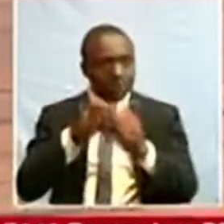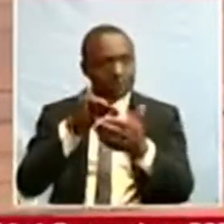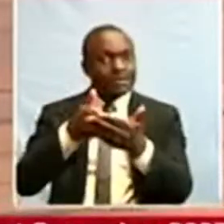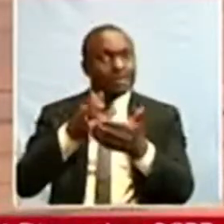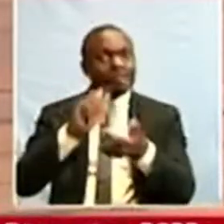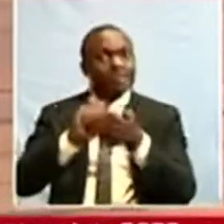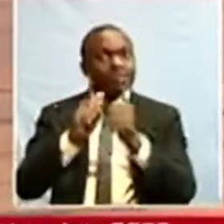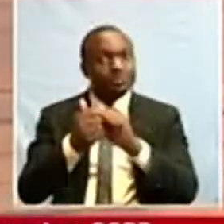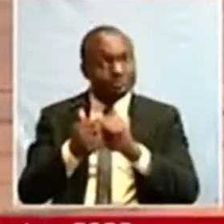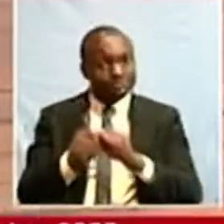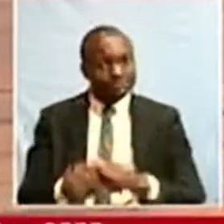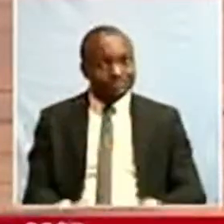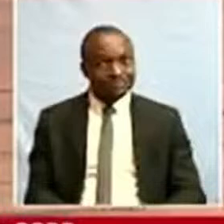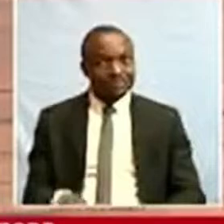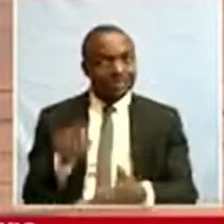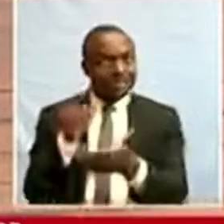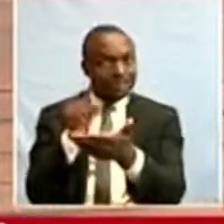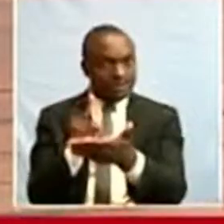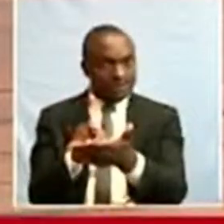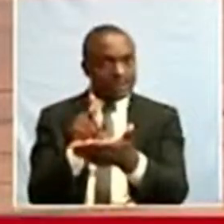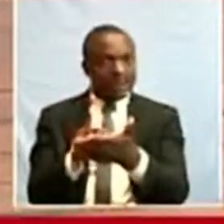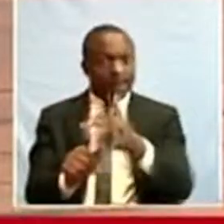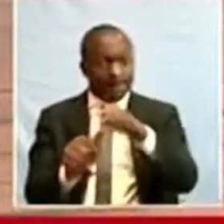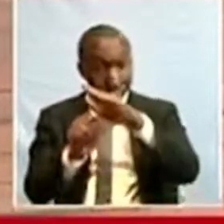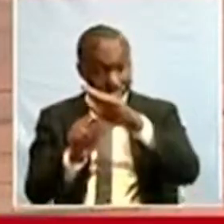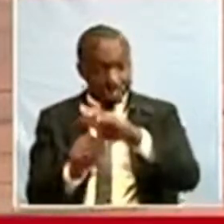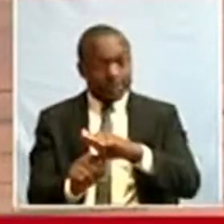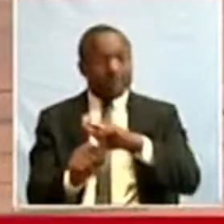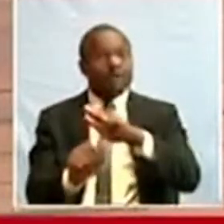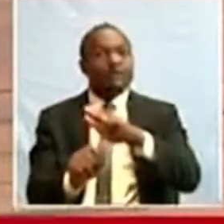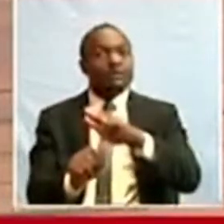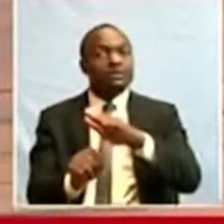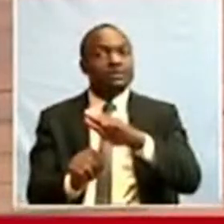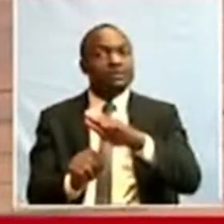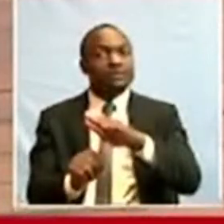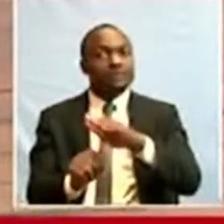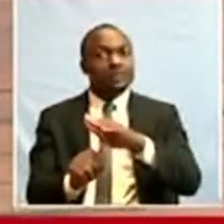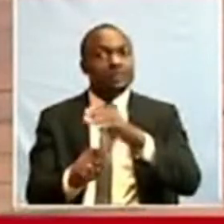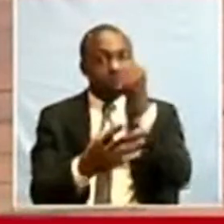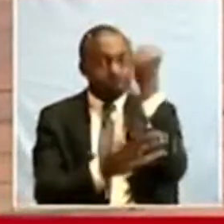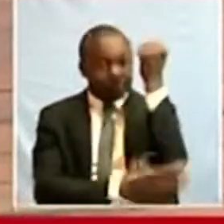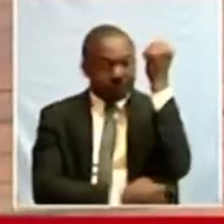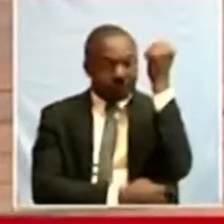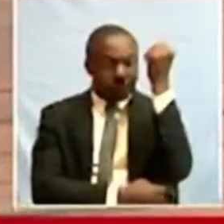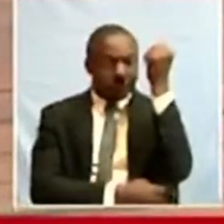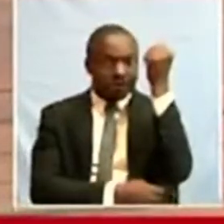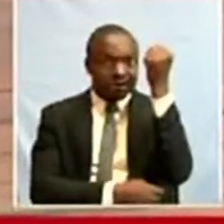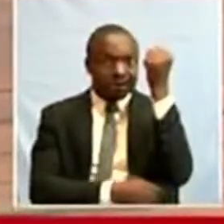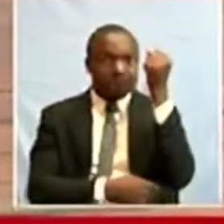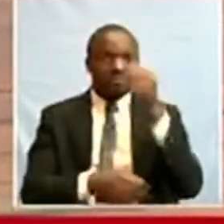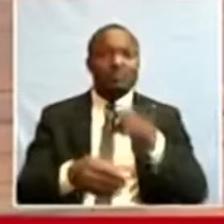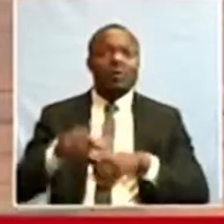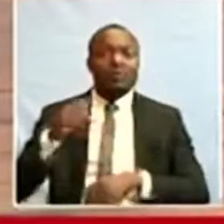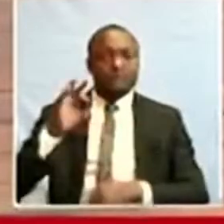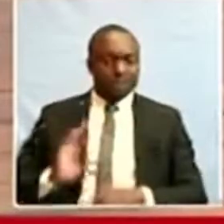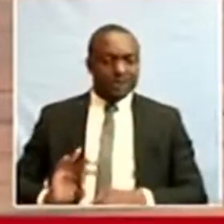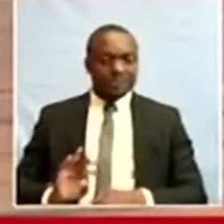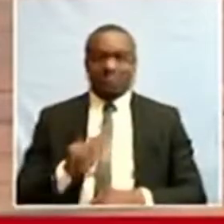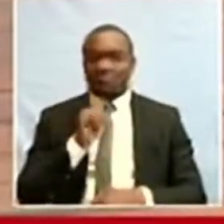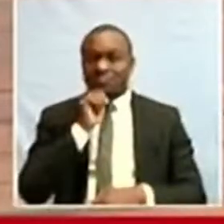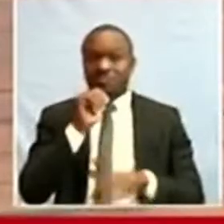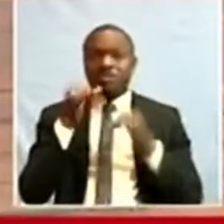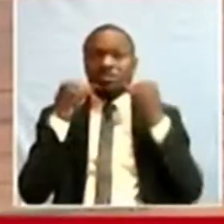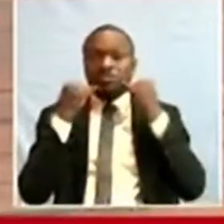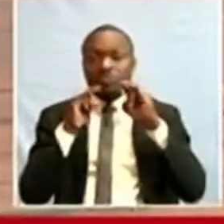query, this was depriving the intended vulnerable beneficiaries. So you have not told